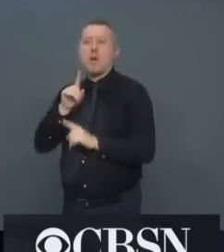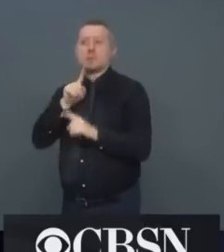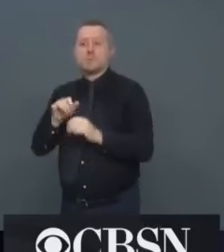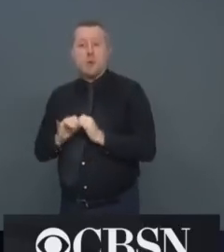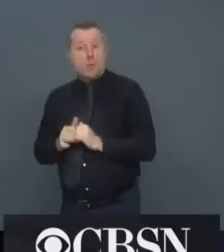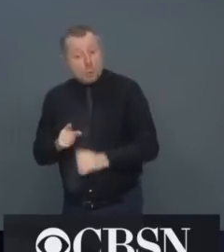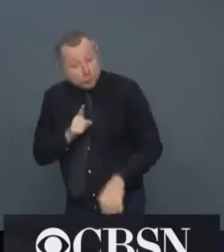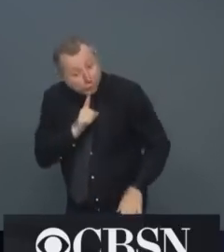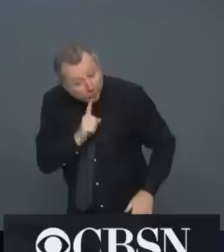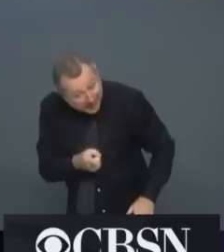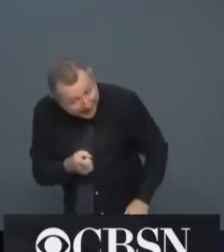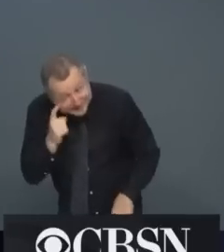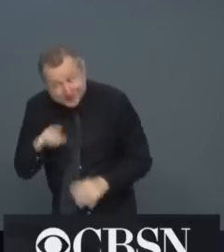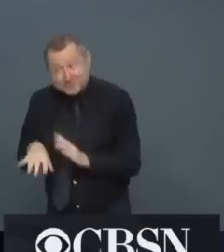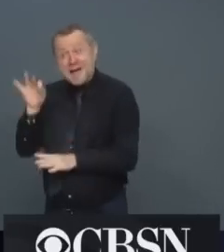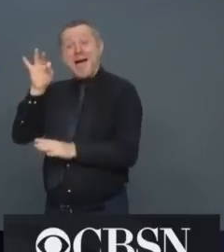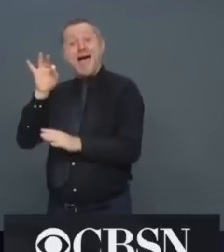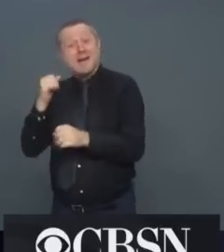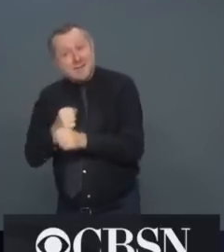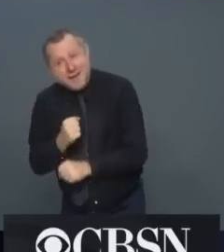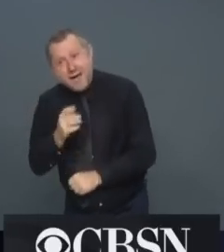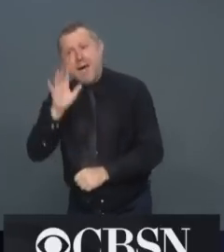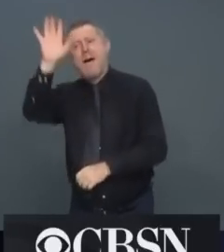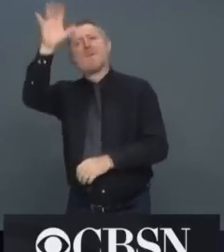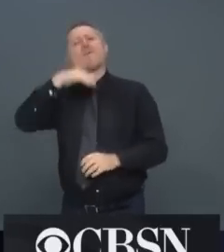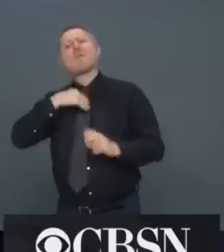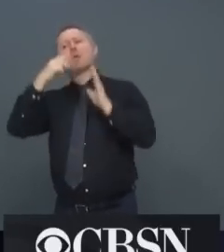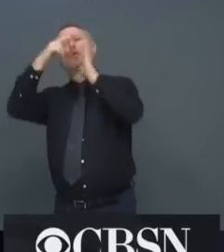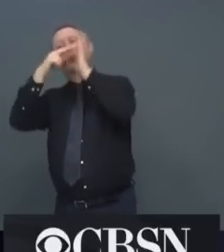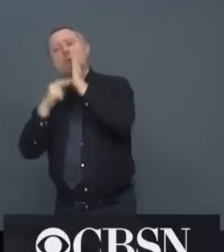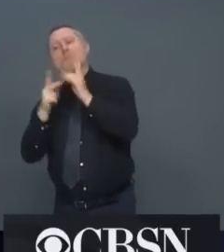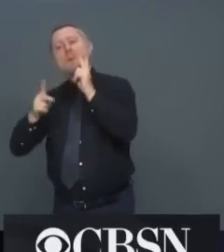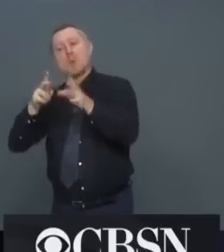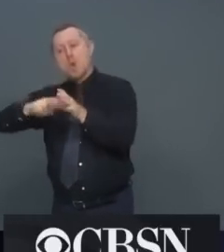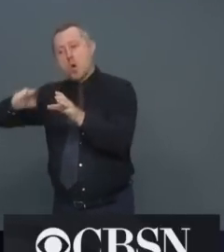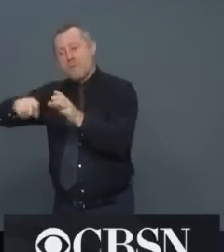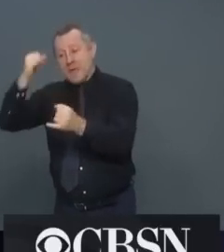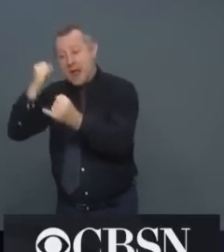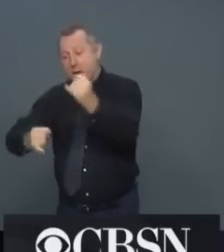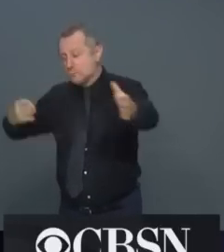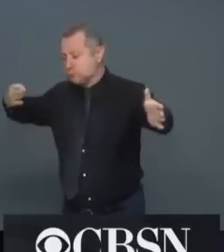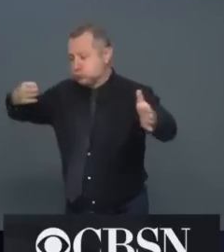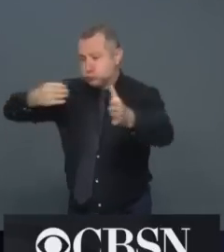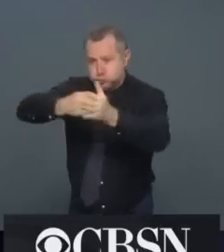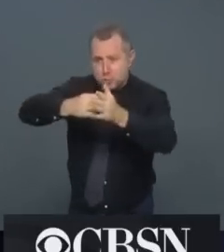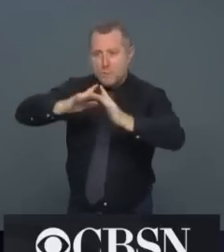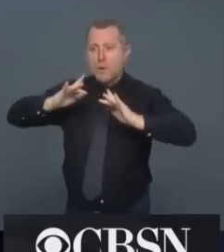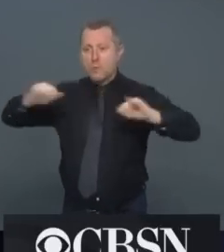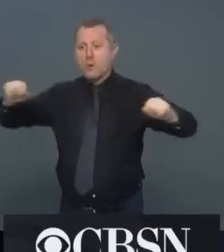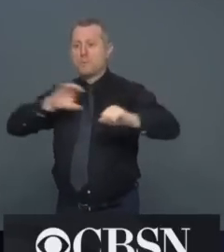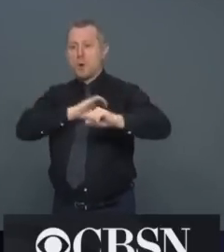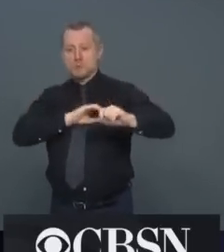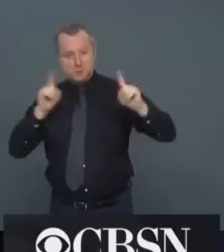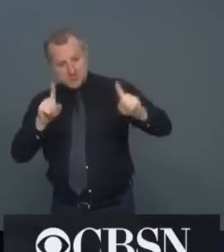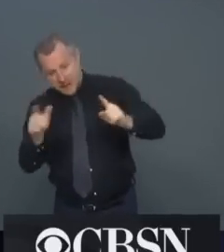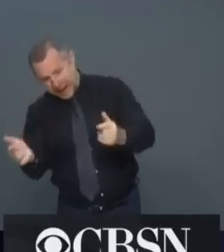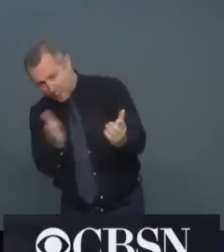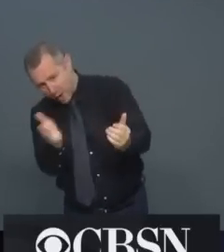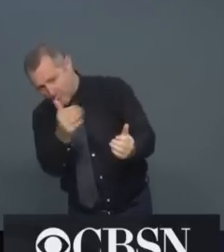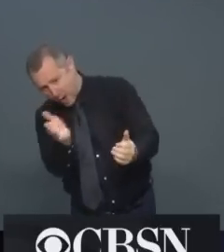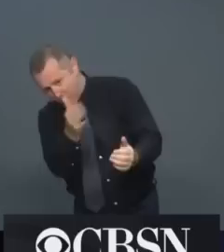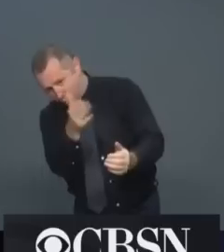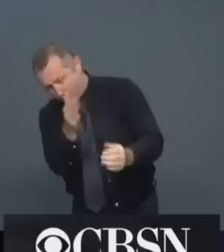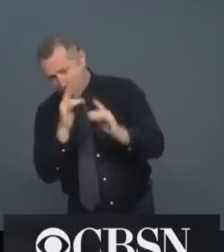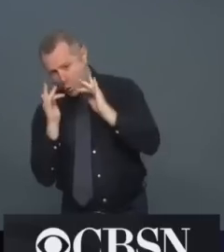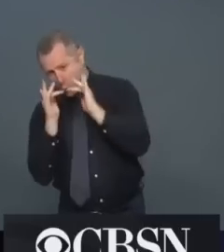no. cleared it off, and now they have rules where people have to get off at the end of every line. You have cops to enforce that. You can clean trains, so what's the justification? I'm just trying to